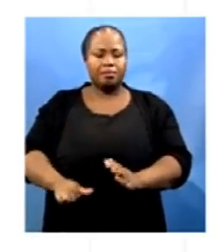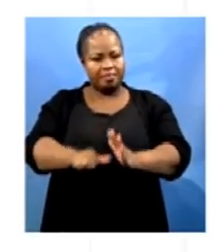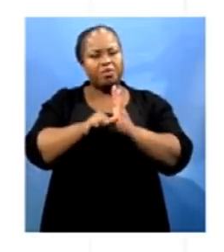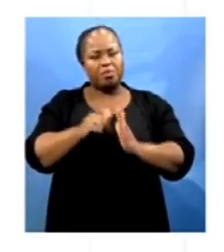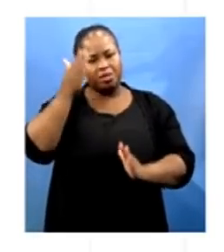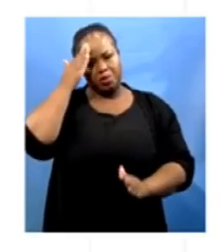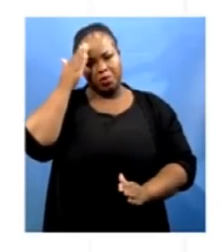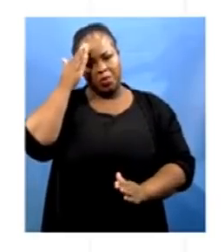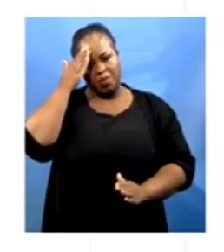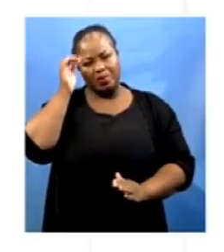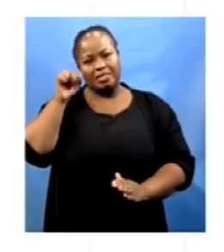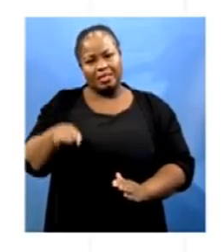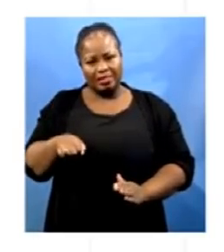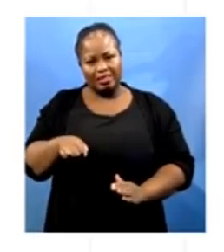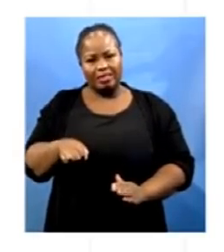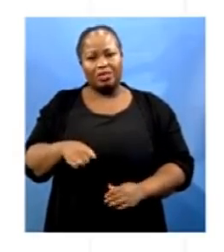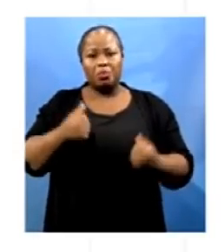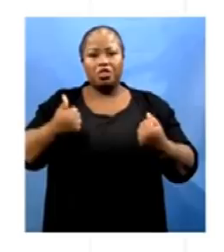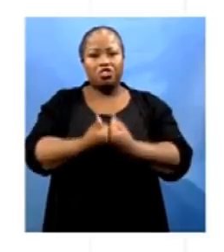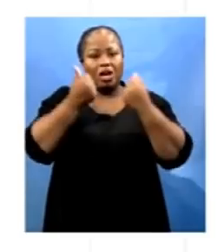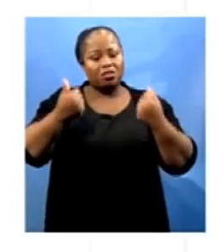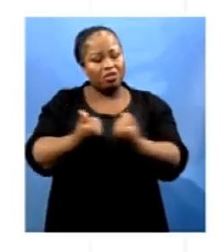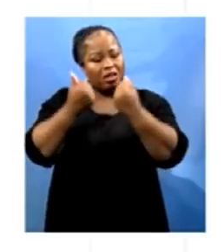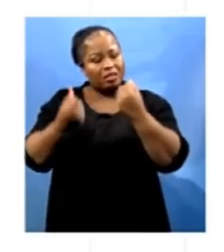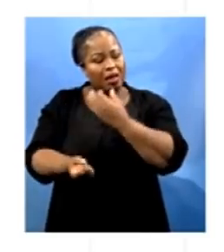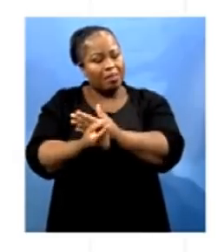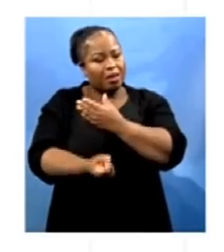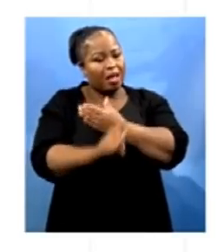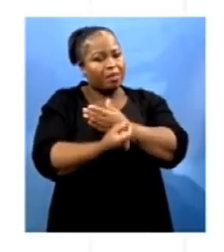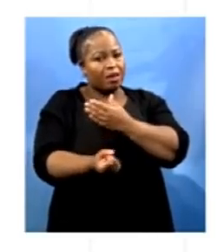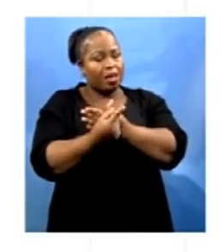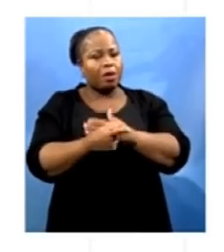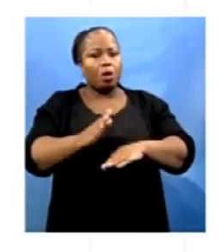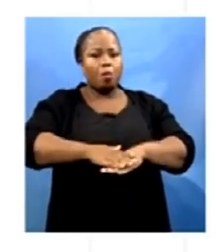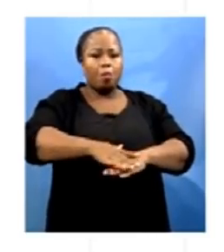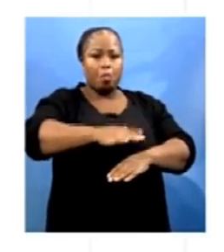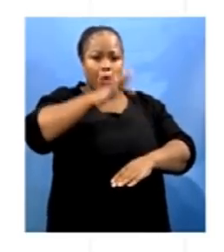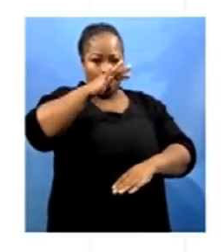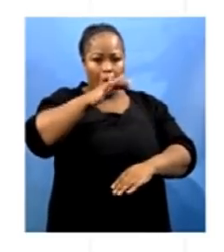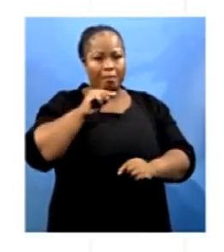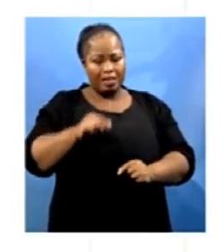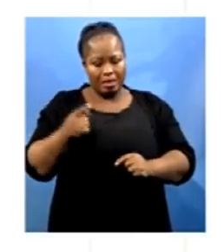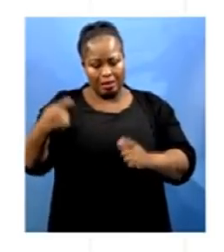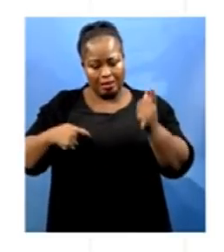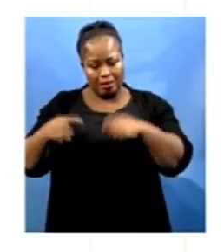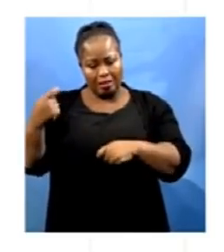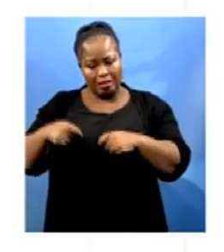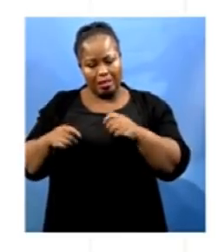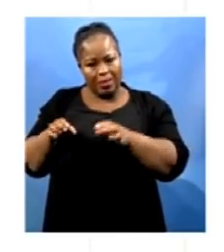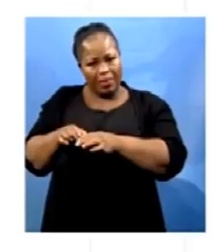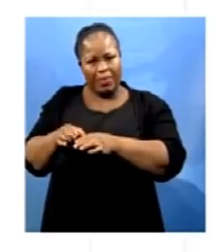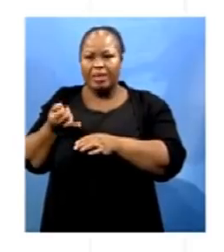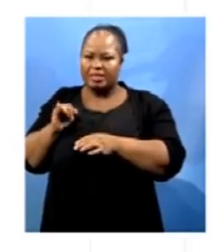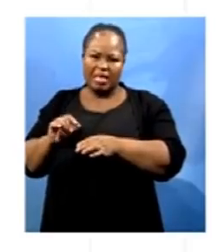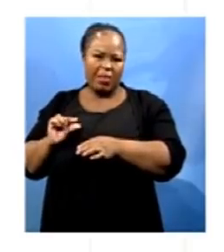challenges that we face, it is still a drop in the ocean. And thus, given the limited resources